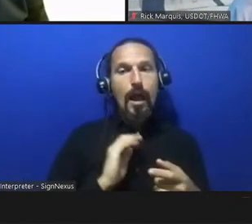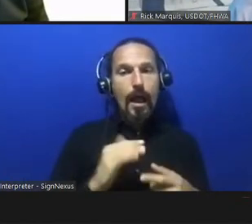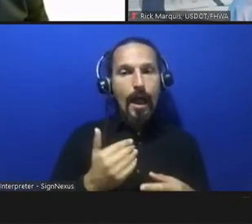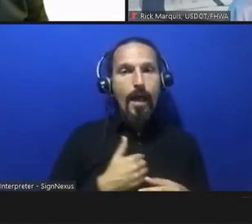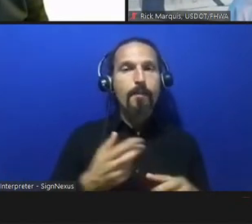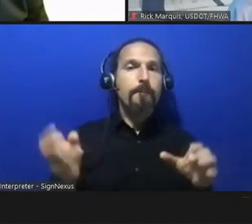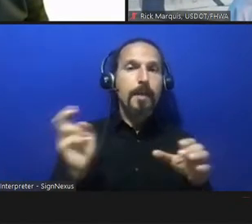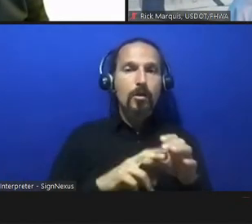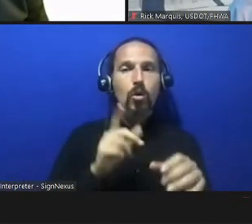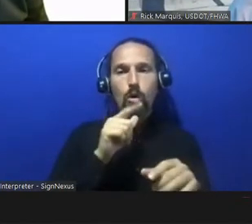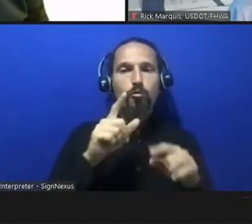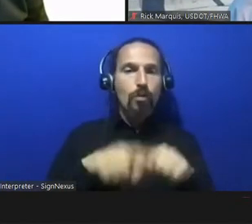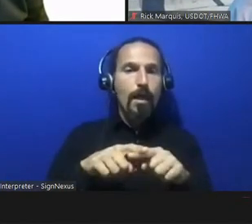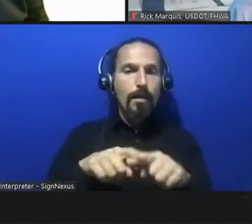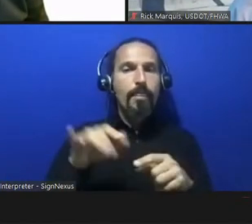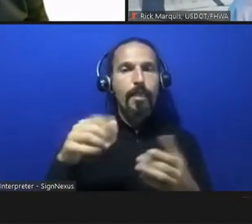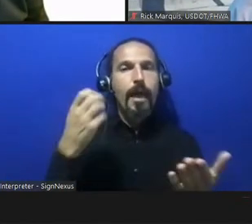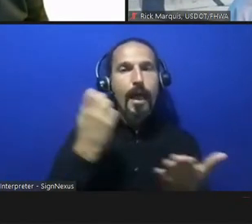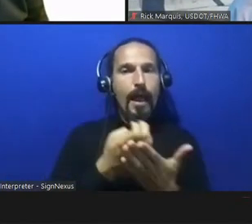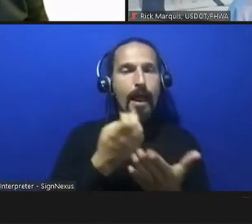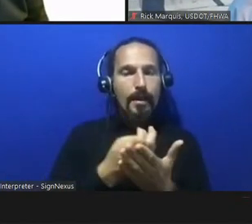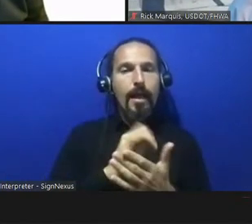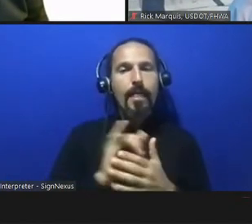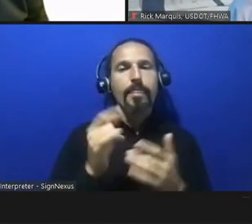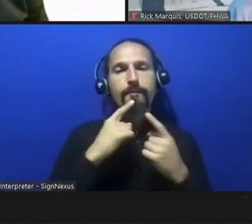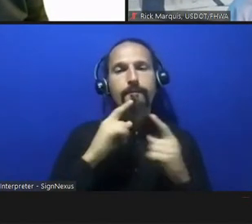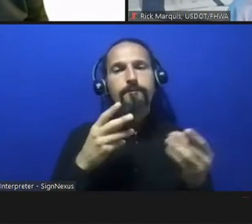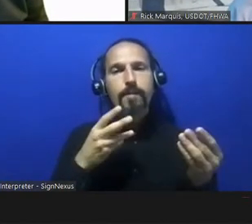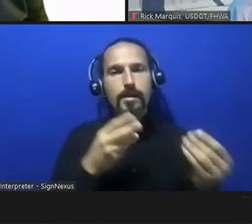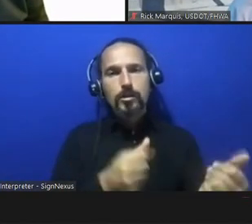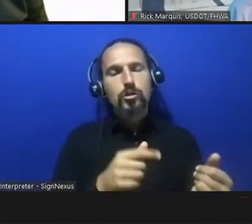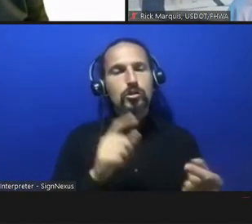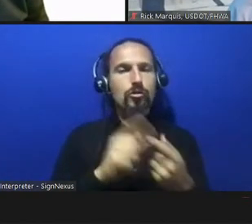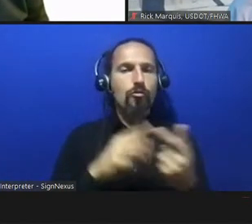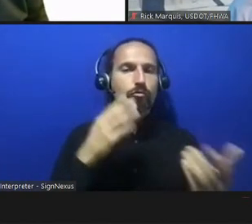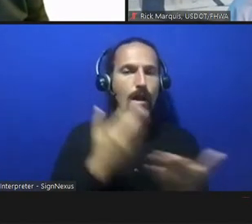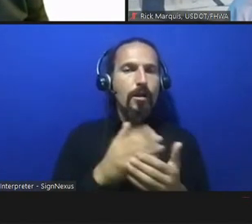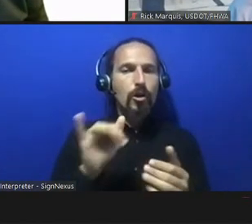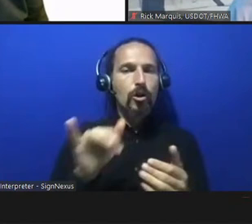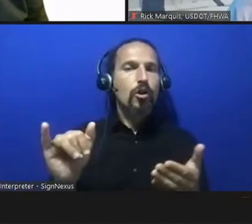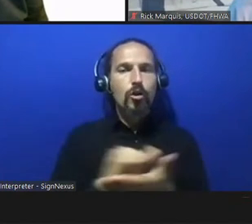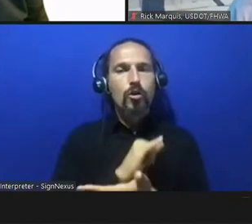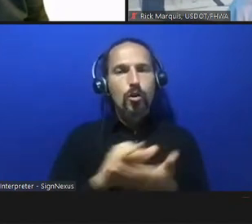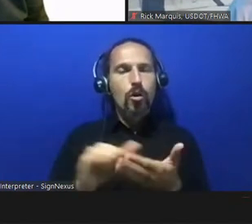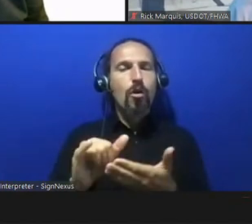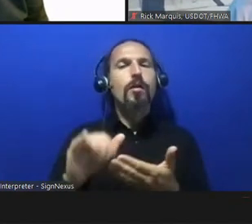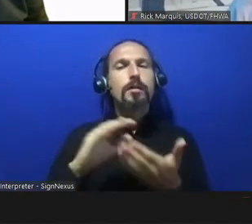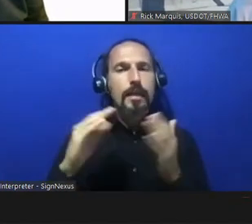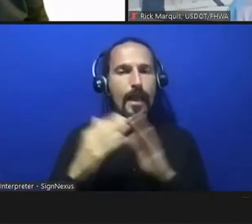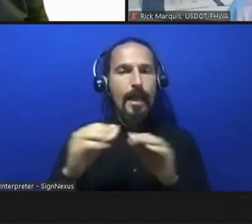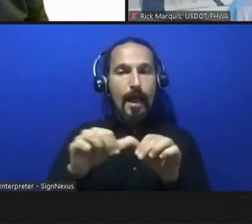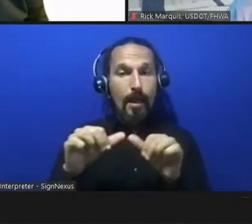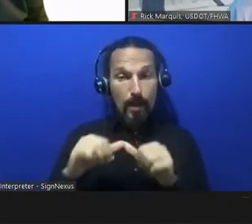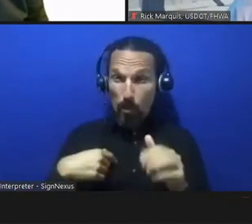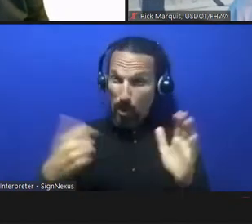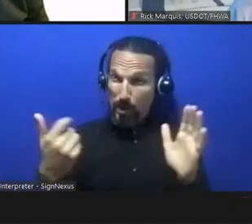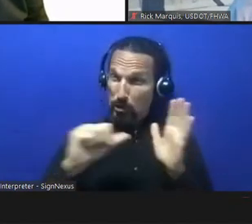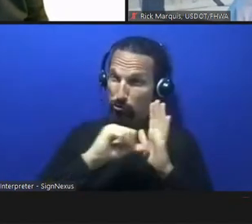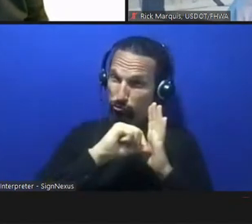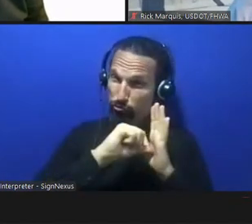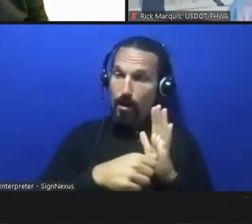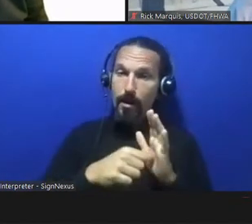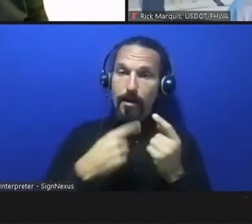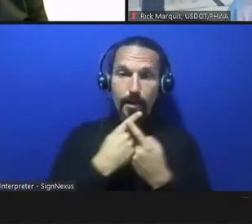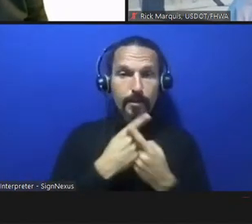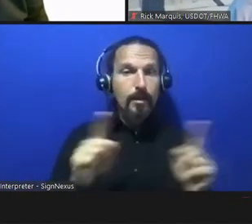who rely on an economical and efficient transportation to new york metropolitan area i want to stress and make clear from the